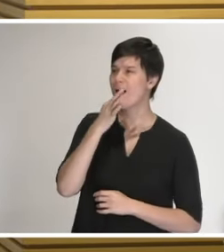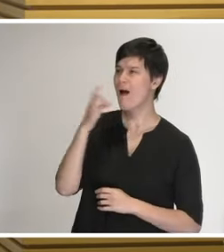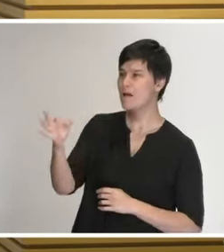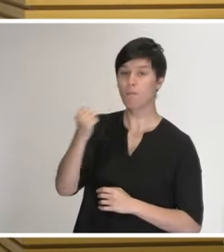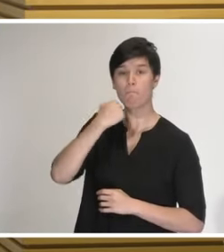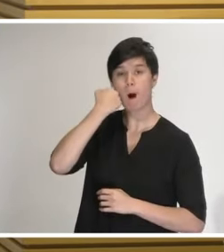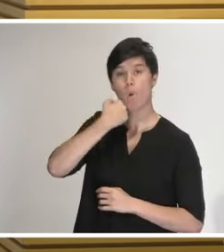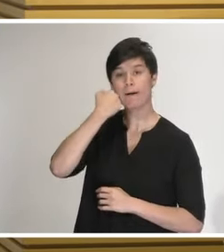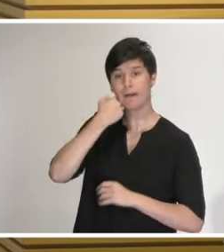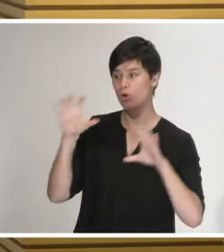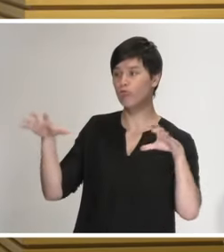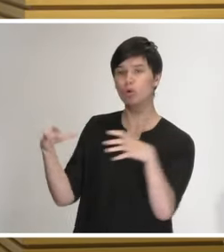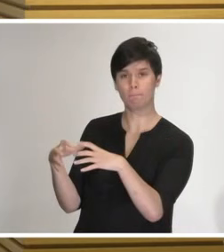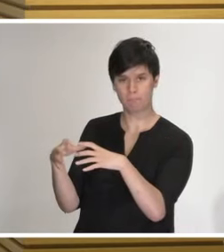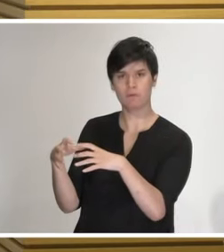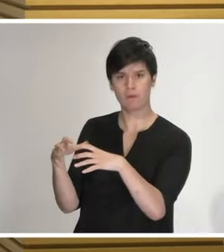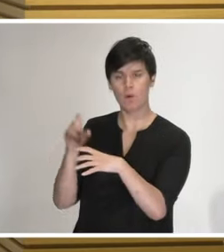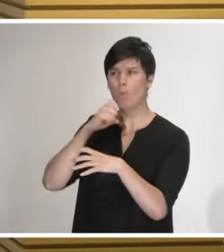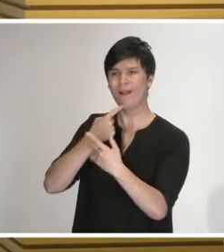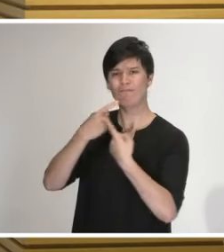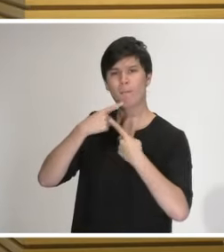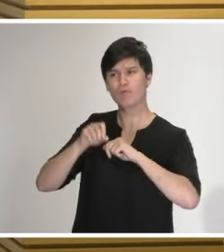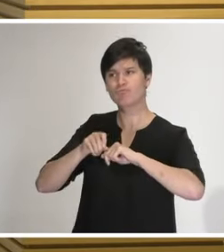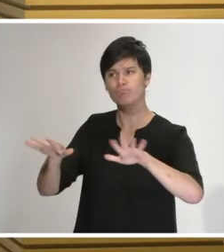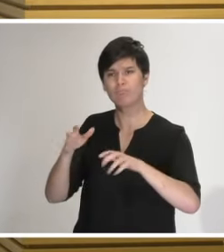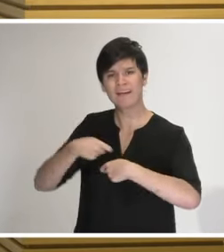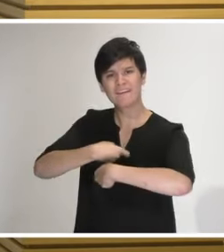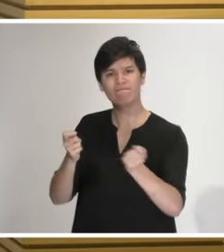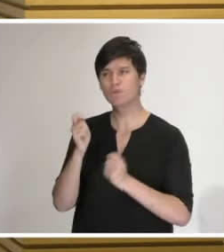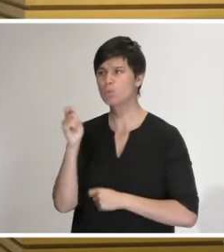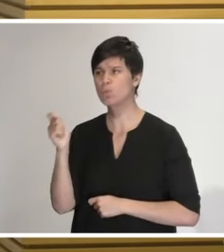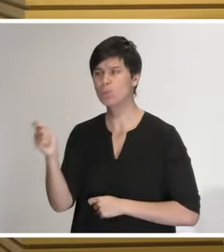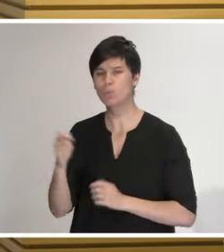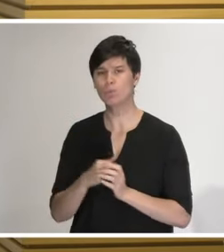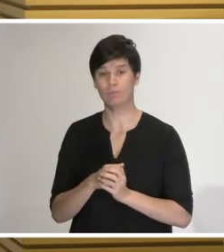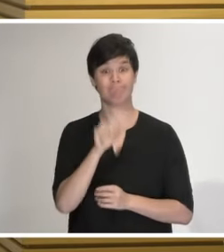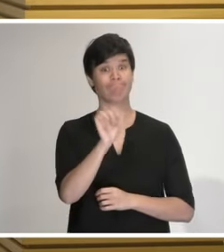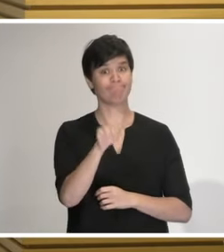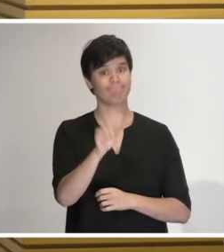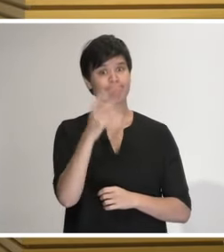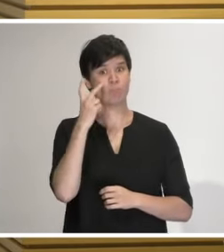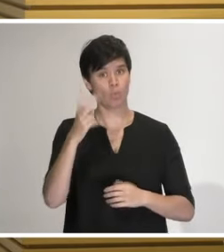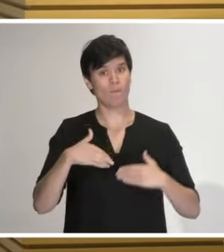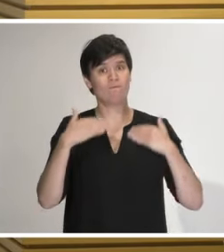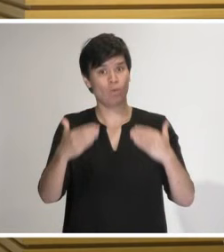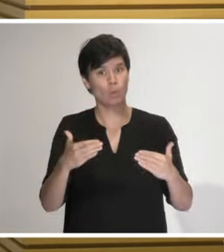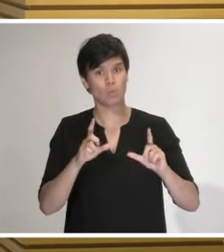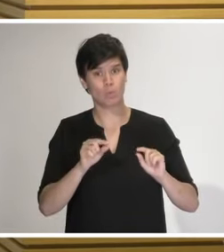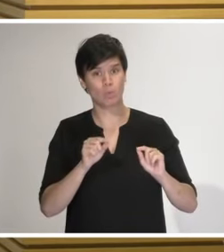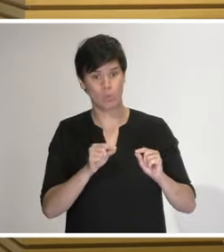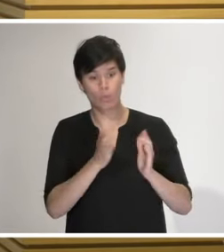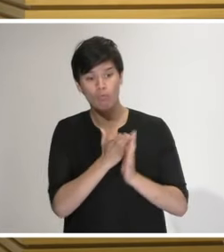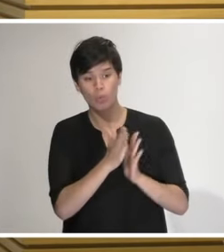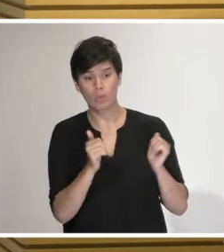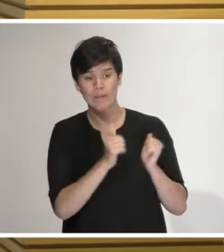Group. Are we likely to see that soon or roll out in a couple of days? Yes, I'm very keen to see that, and so it's one of the things I wanted to follow up over the weekend. So I